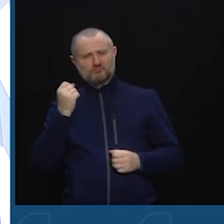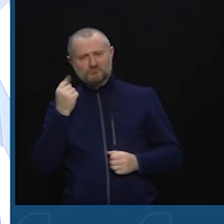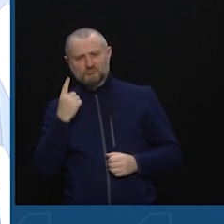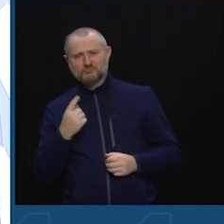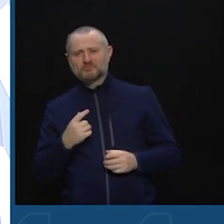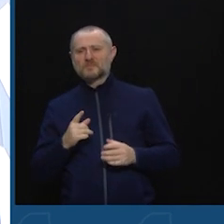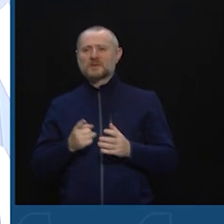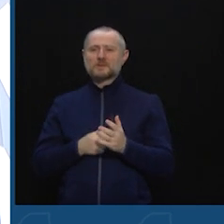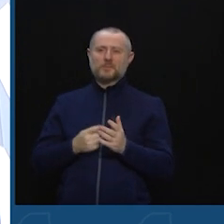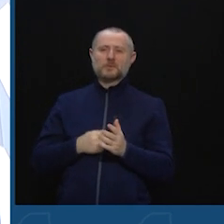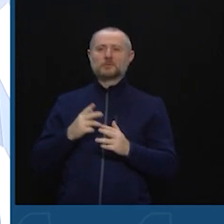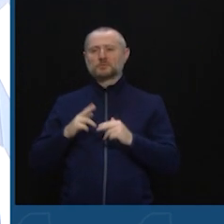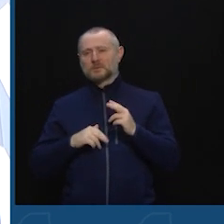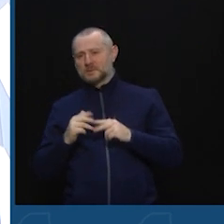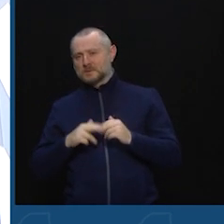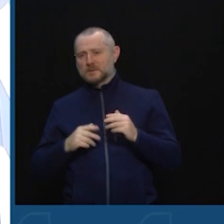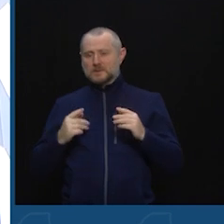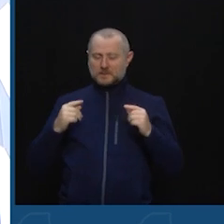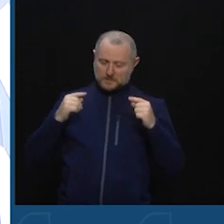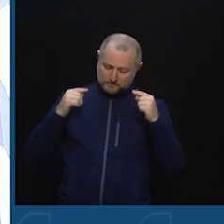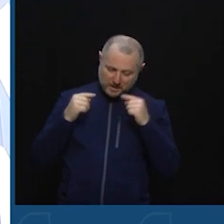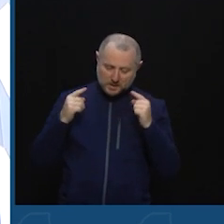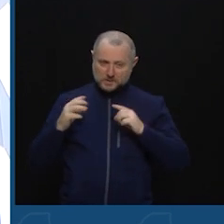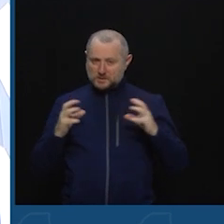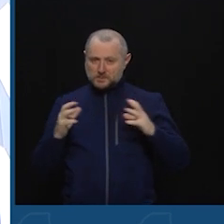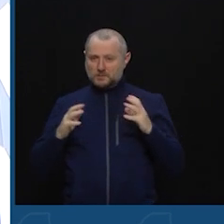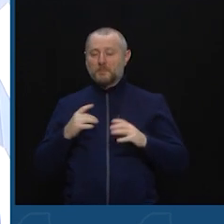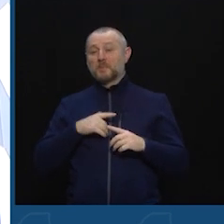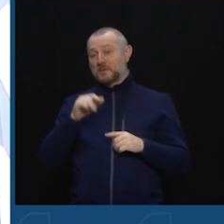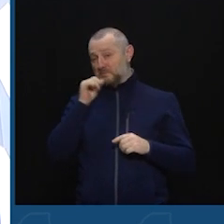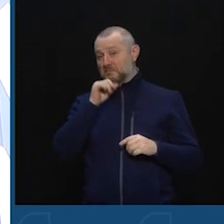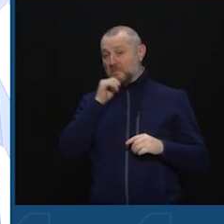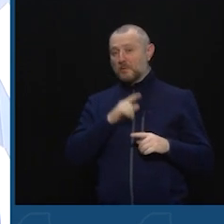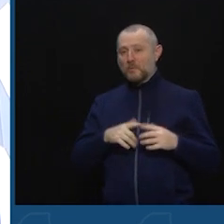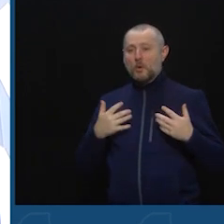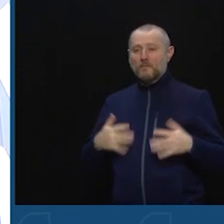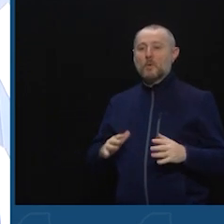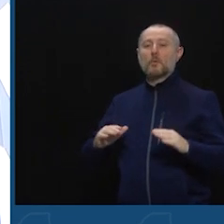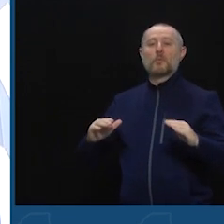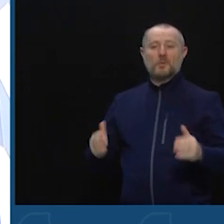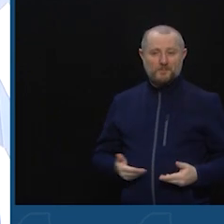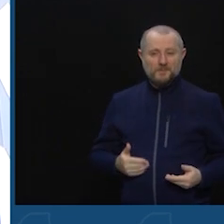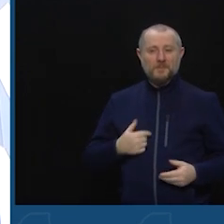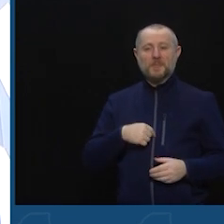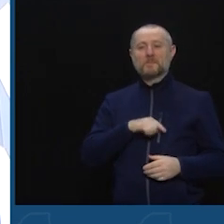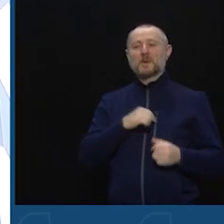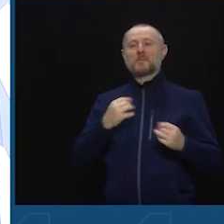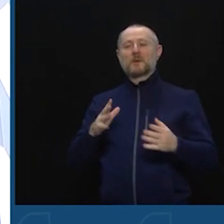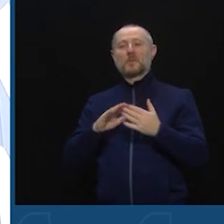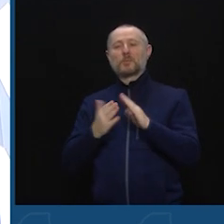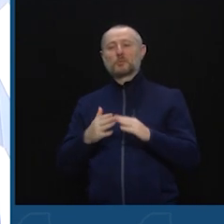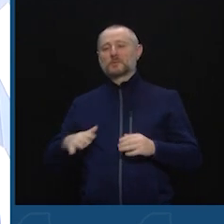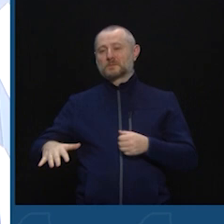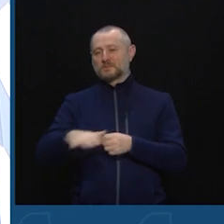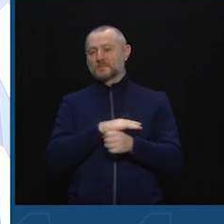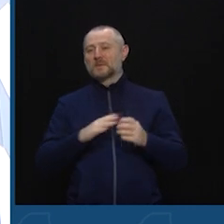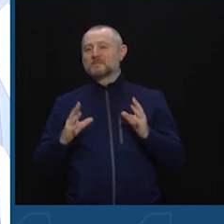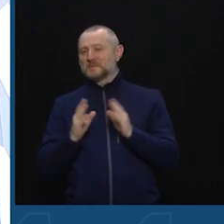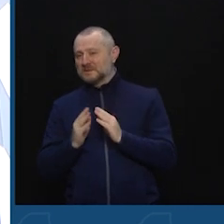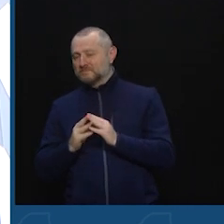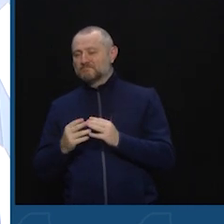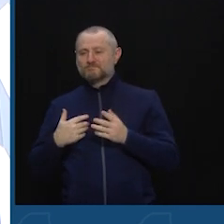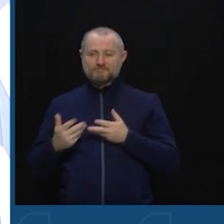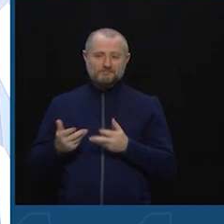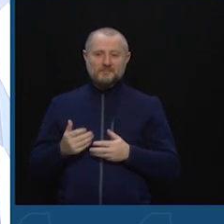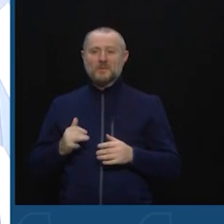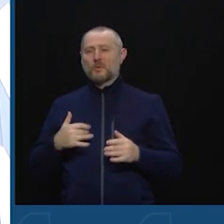inconveniences of construction, and for welcoming us with open arms at so many of your community meetings. We hope that